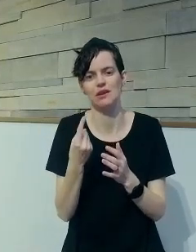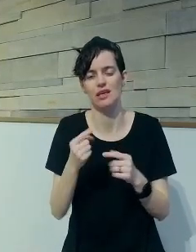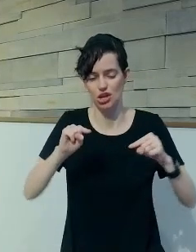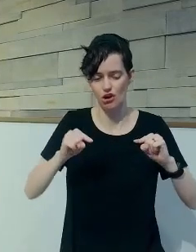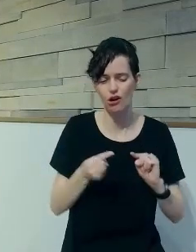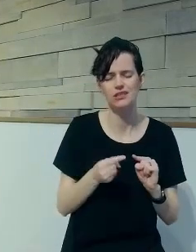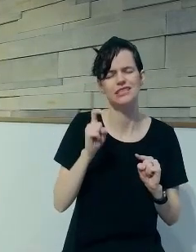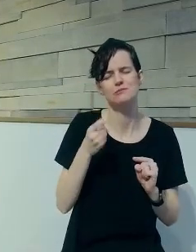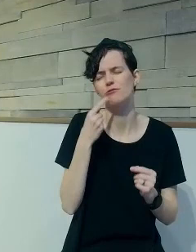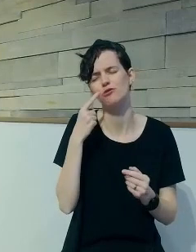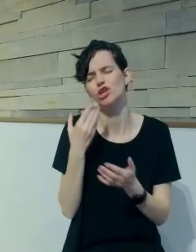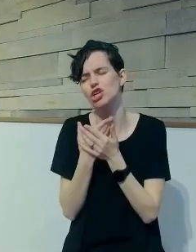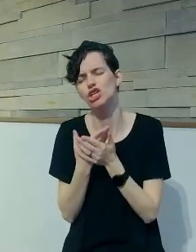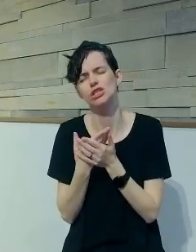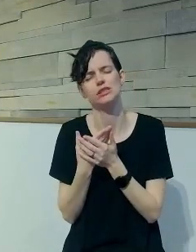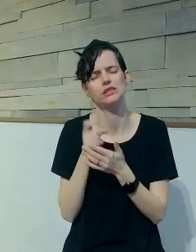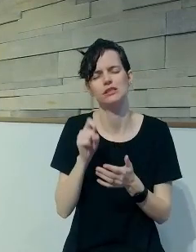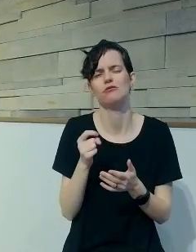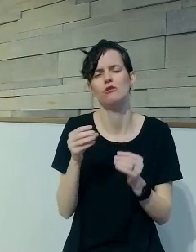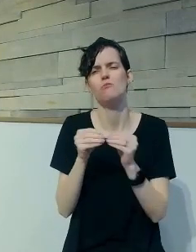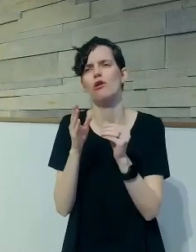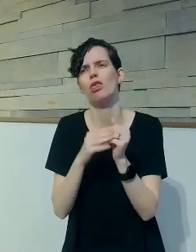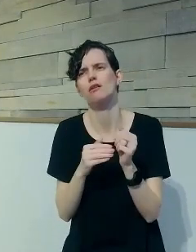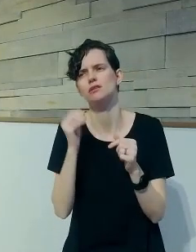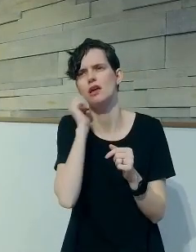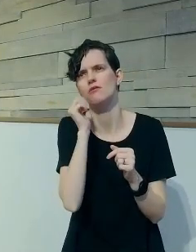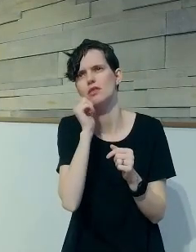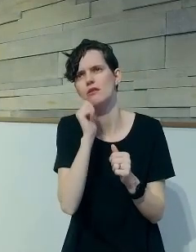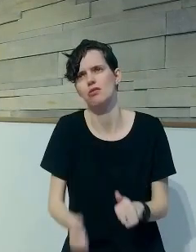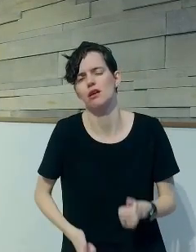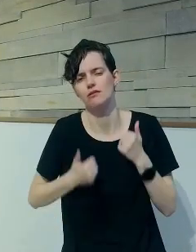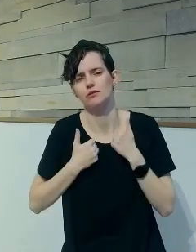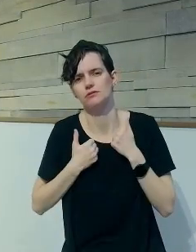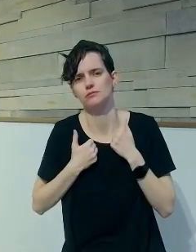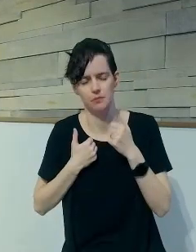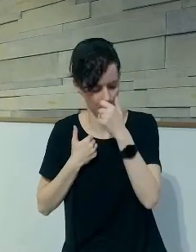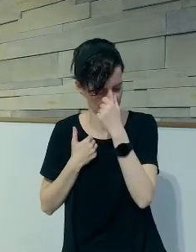for something good. It has to be for something more than just everyday life.